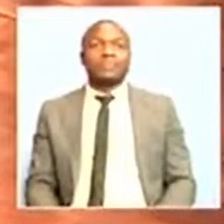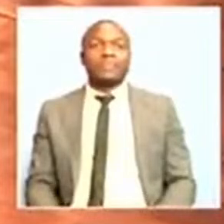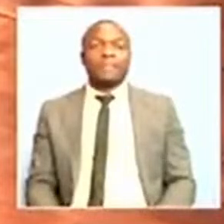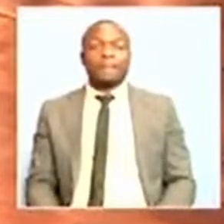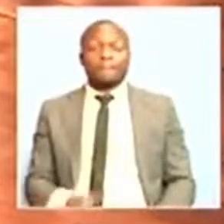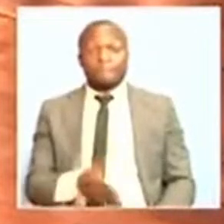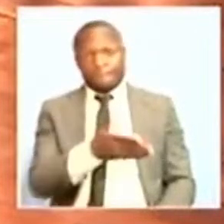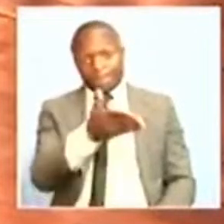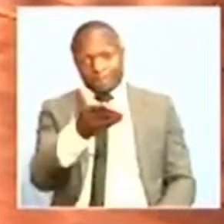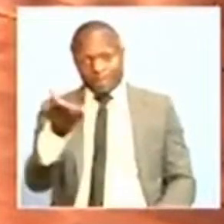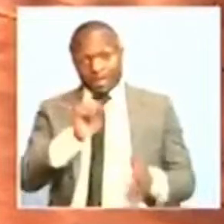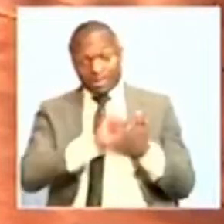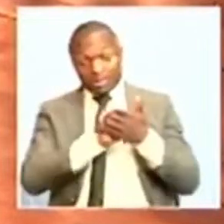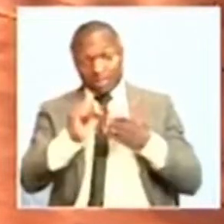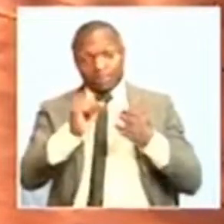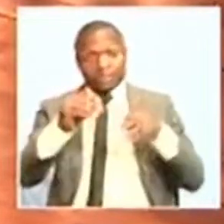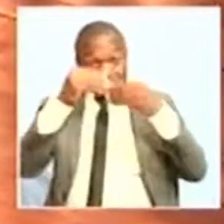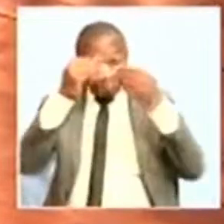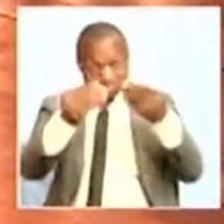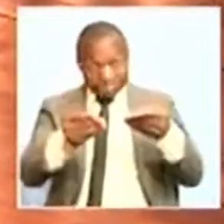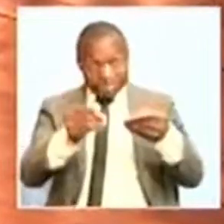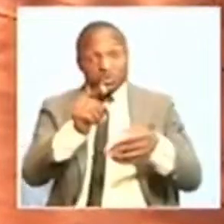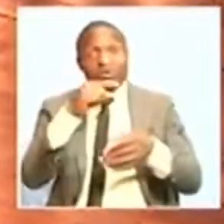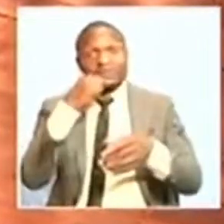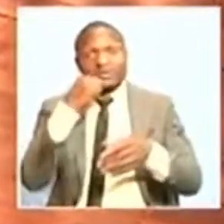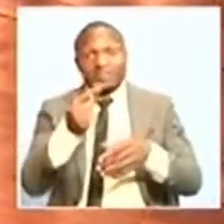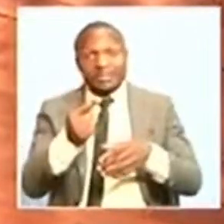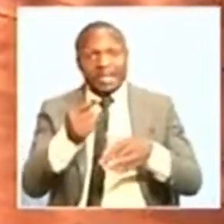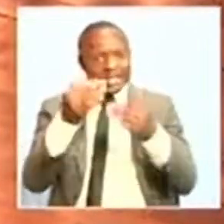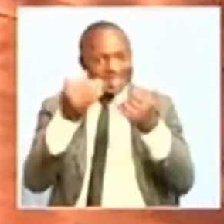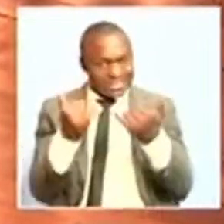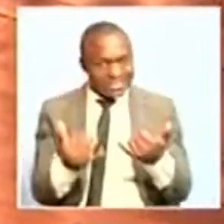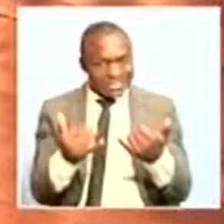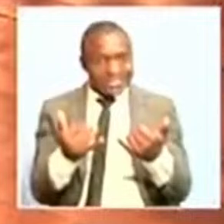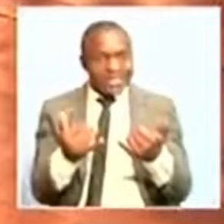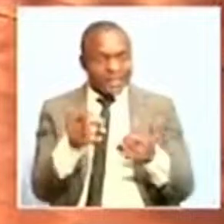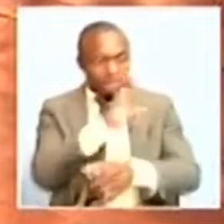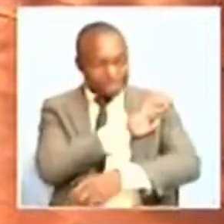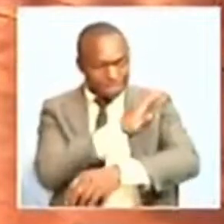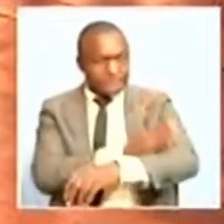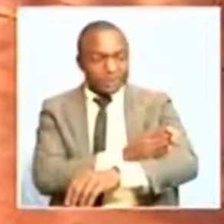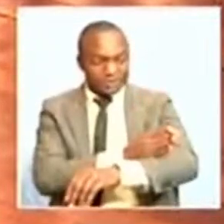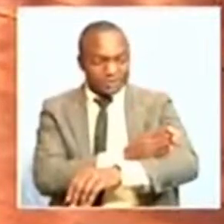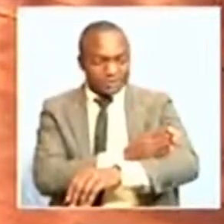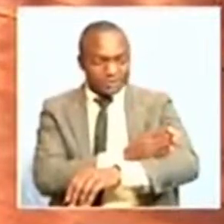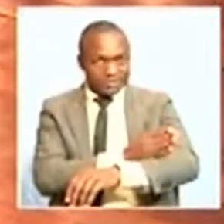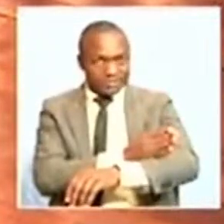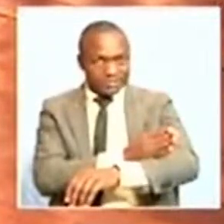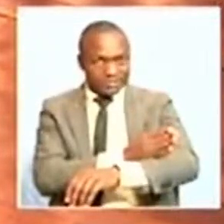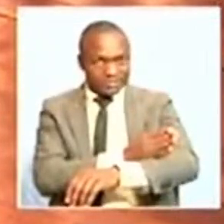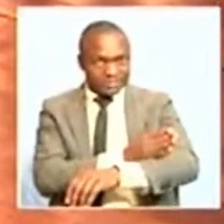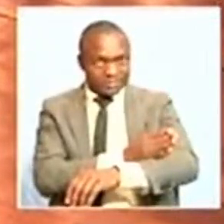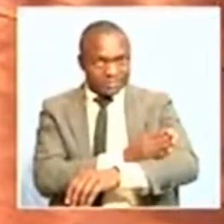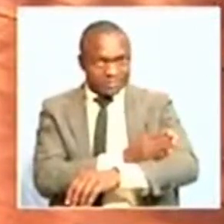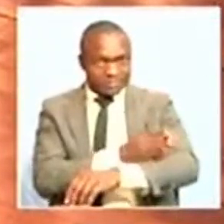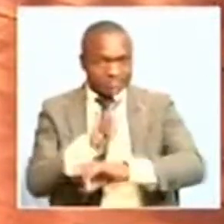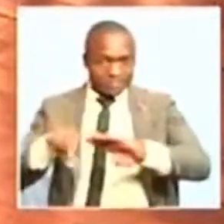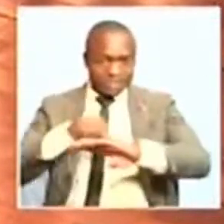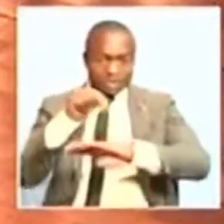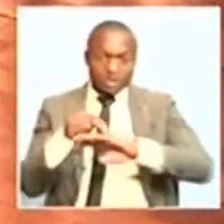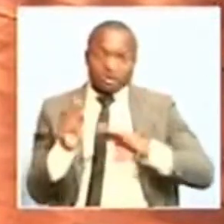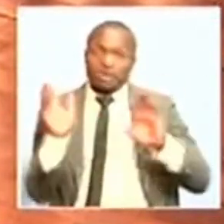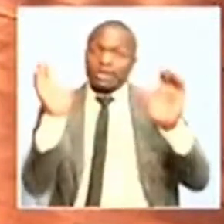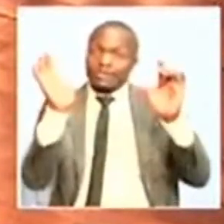a statement which you issued where you said that now the powers of the National